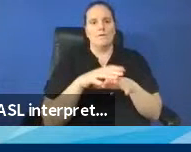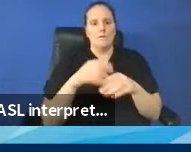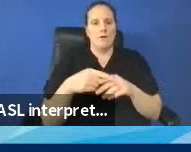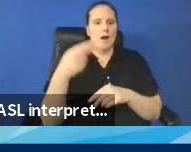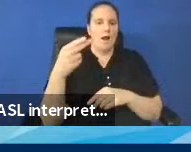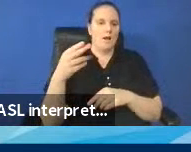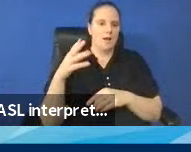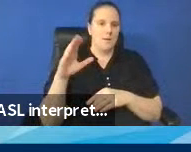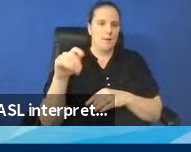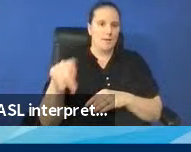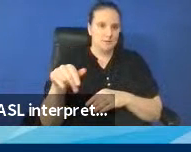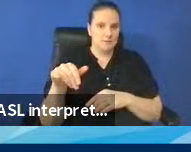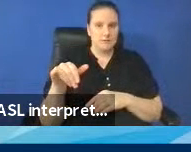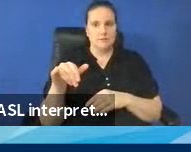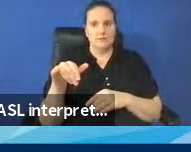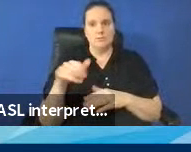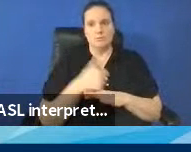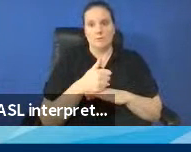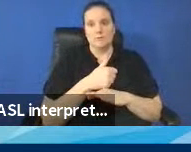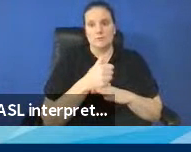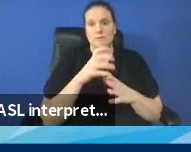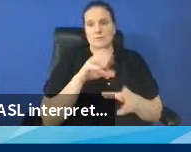transit and its components tonight.